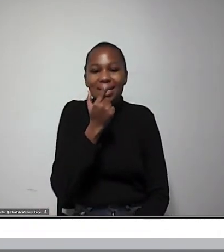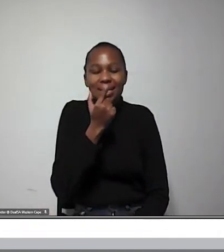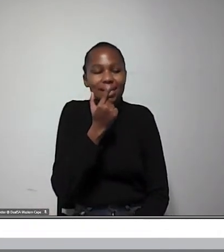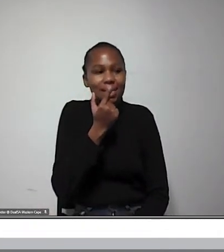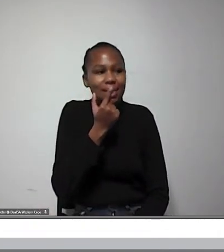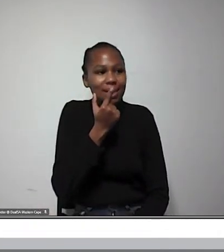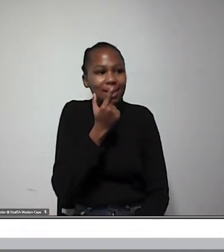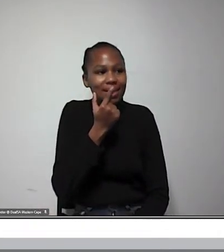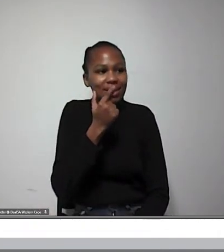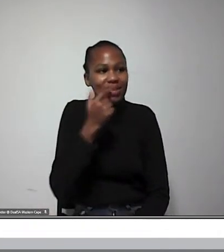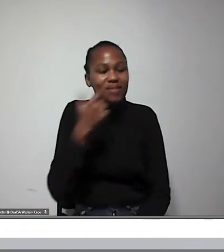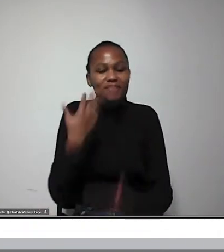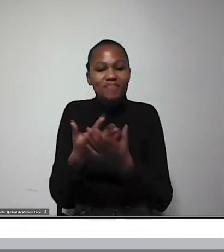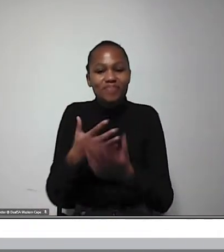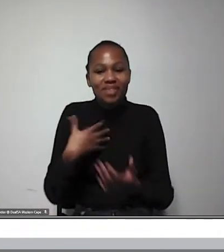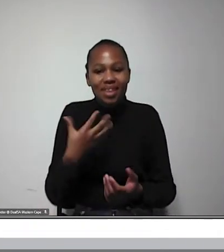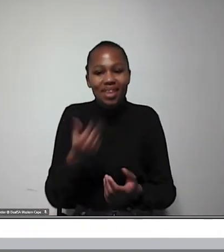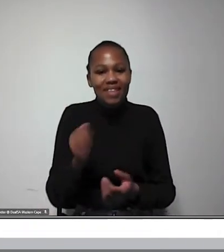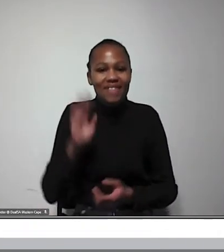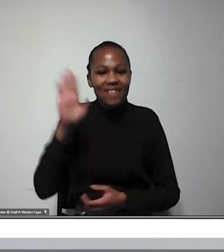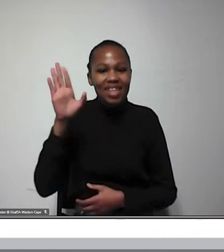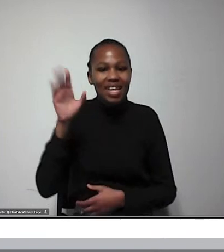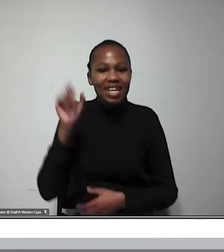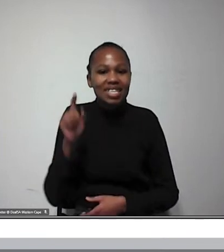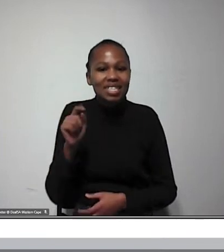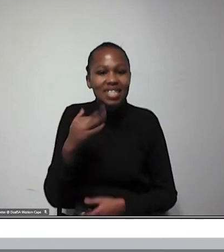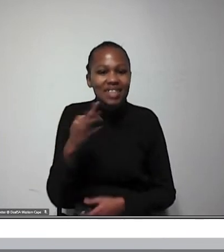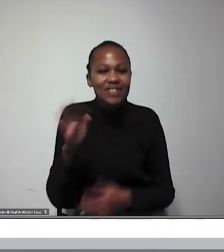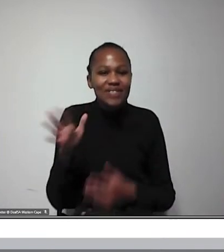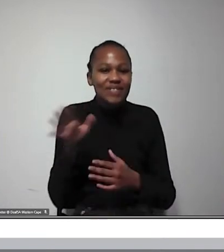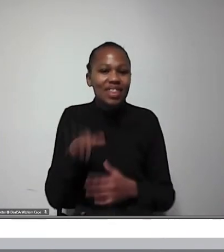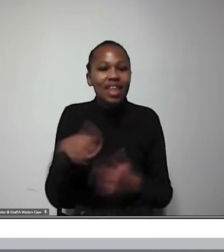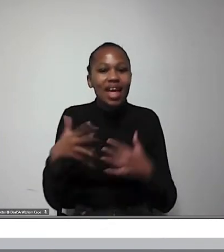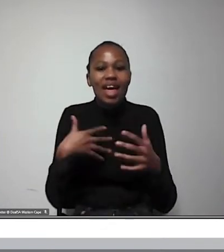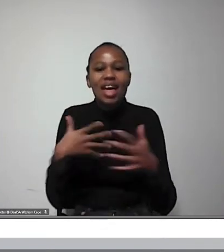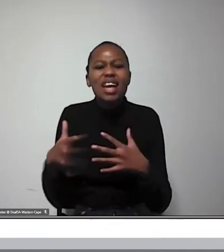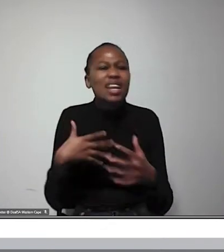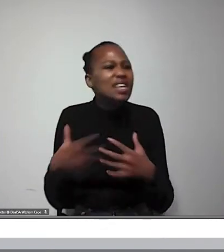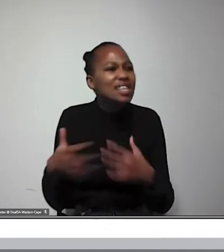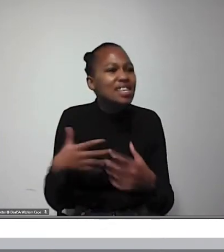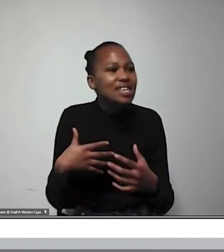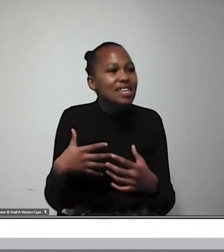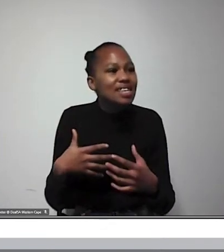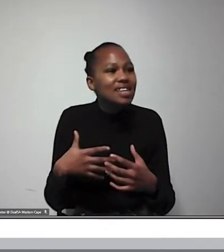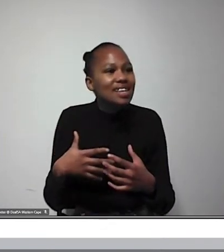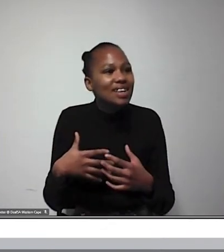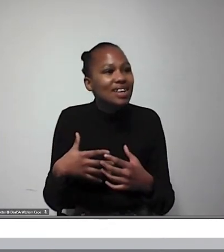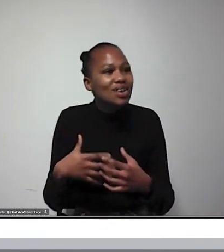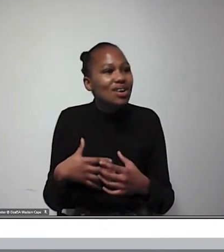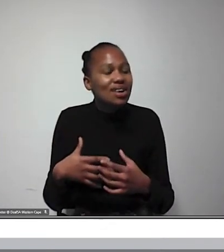a hand to indicate if there are any? I recognize firstly Member van der Westhuizen